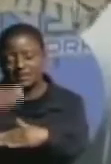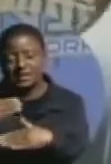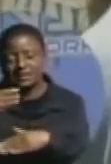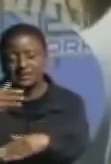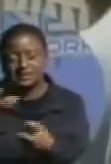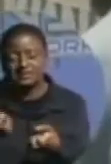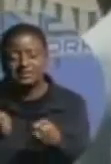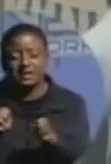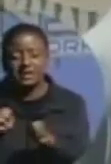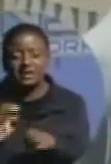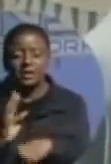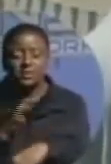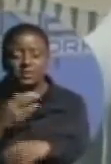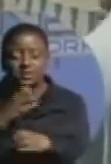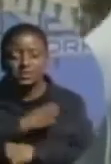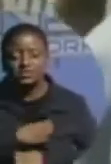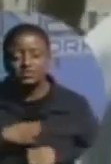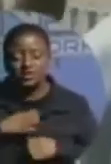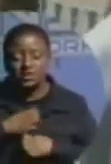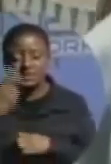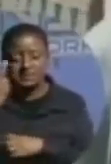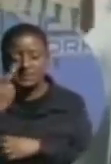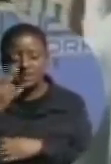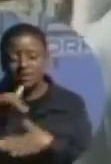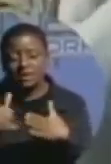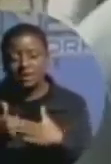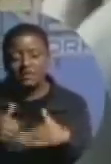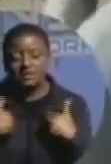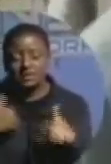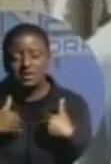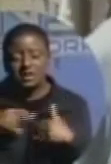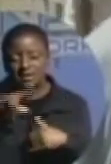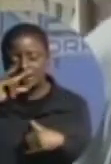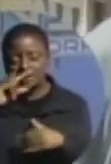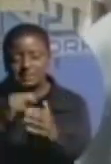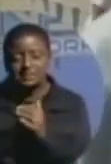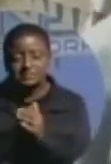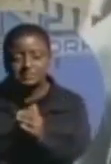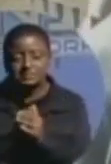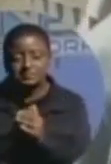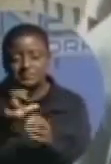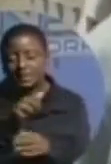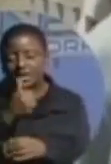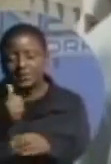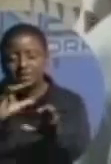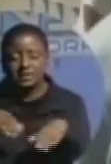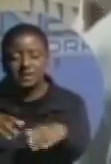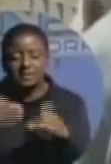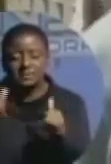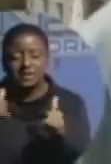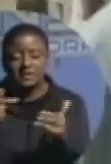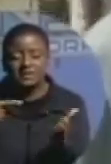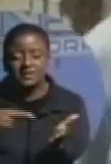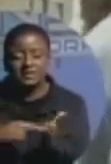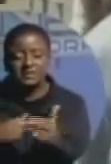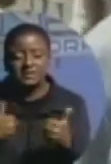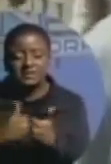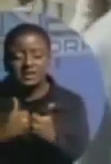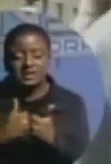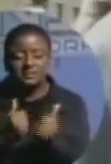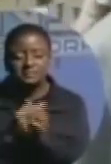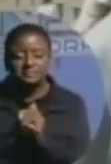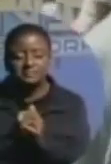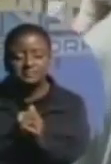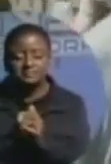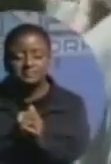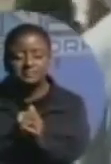all the young kids that come up, and even we've had, you know, a few that are over 10, so which is good, because anybody can play this game. I mean, the ball really makes a difference,